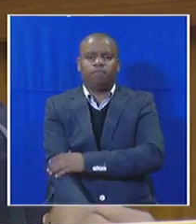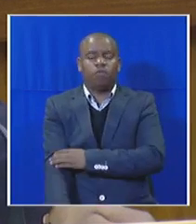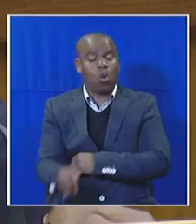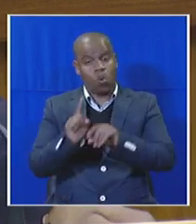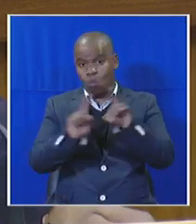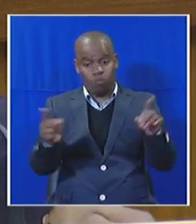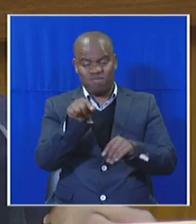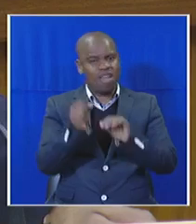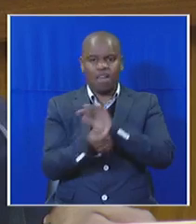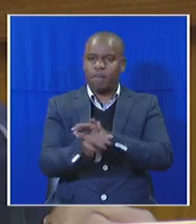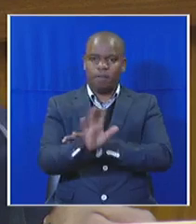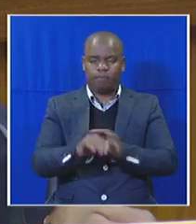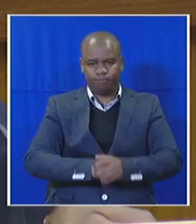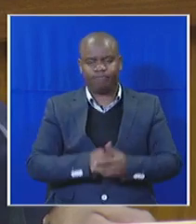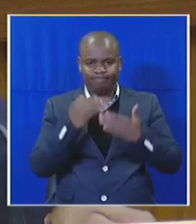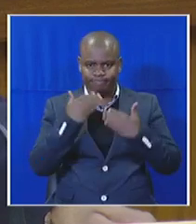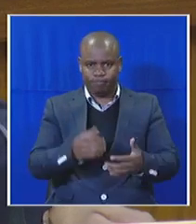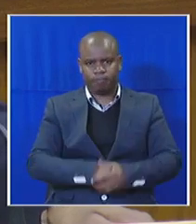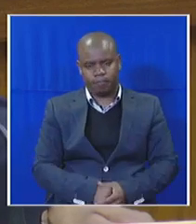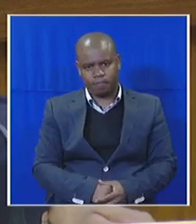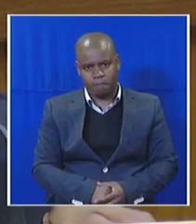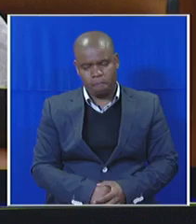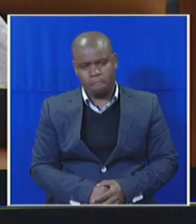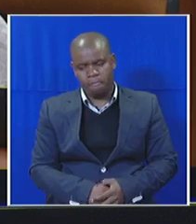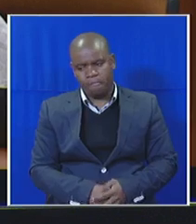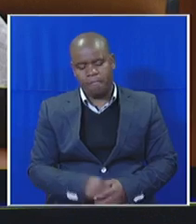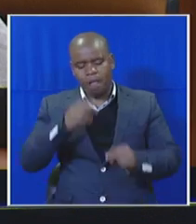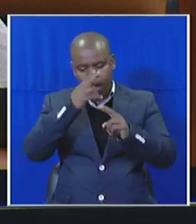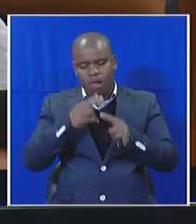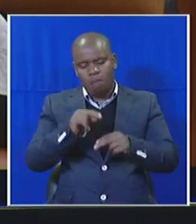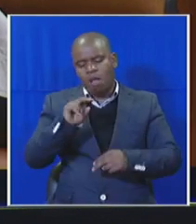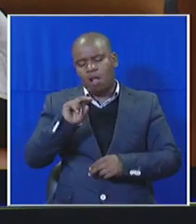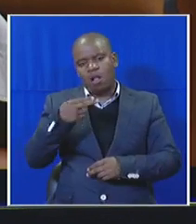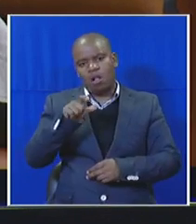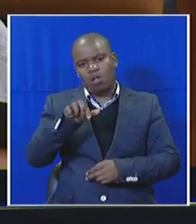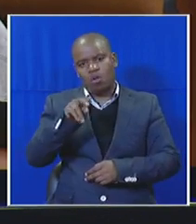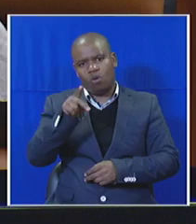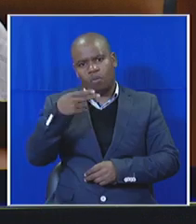all. Thank you very much. The Honorable Shope.